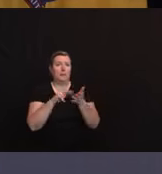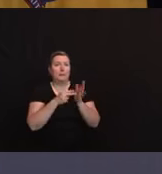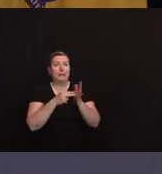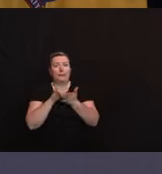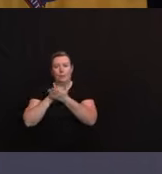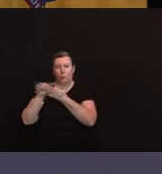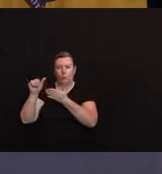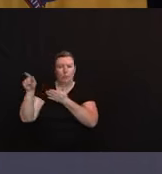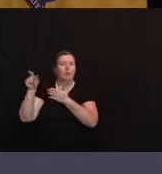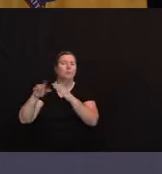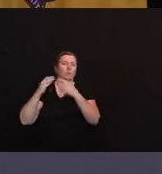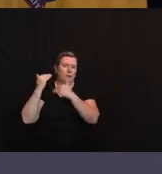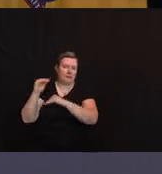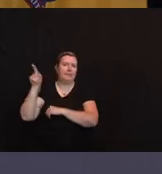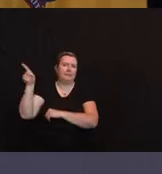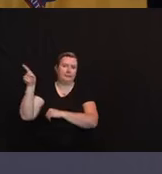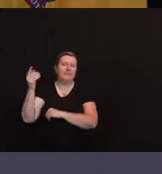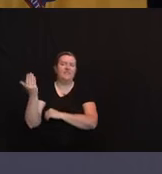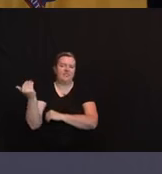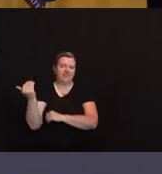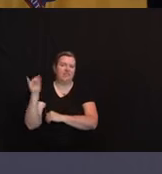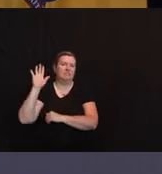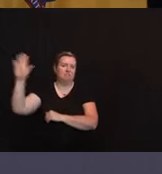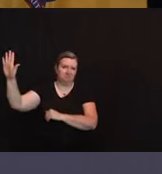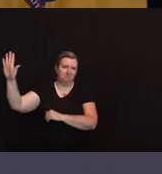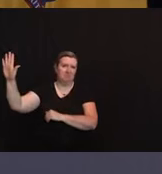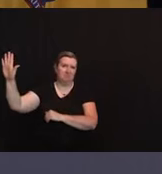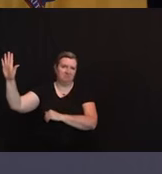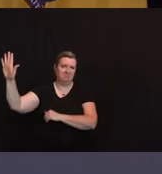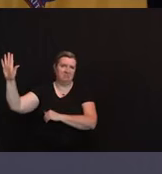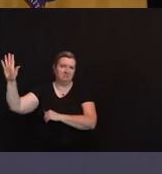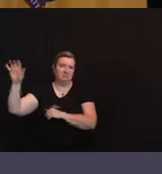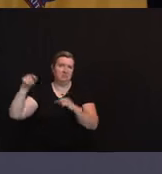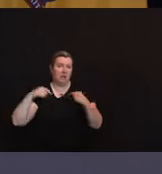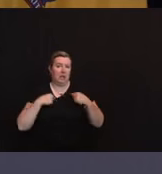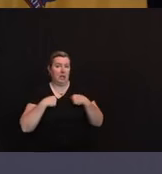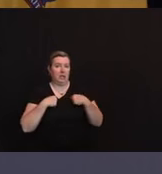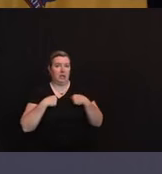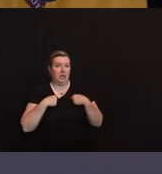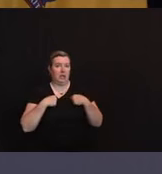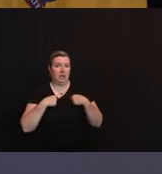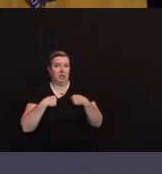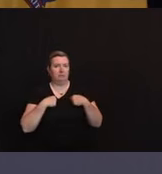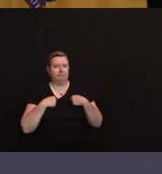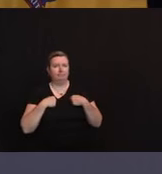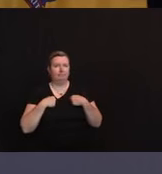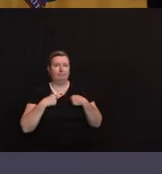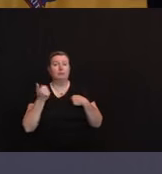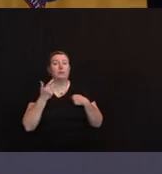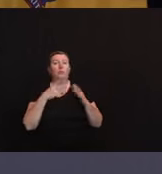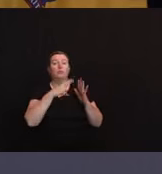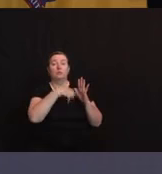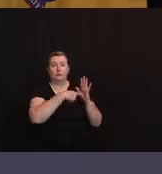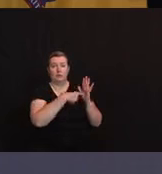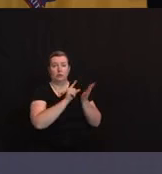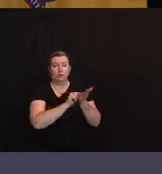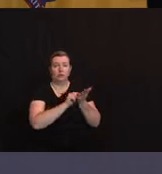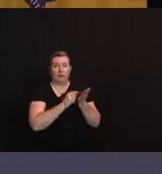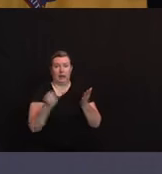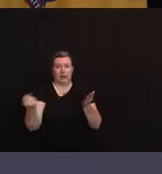New York has 15, and this was a question from a reader, and I didn't know the answer. Okay. They said, why won't New Jersey increase it from 10?